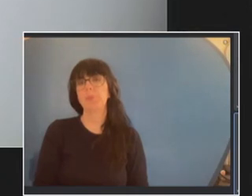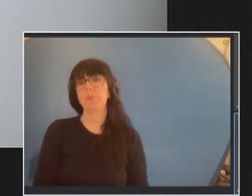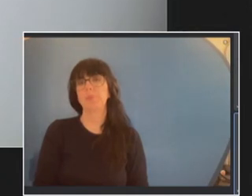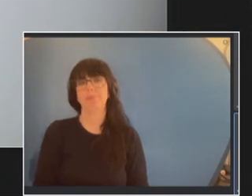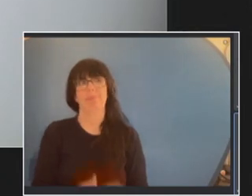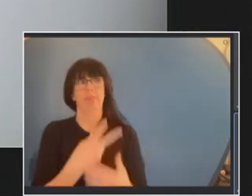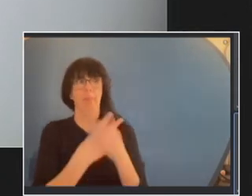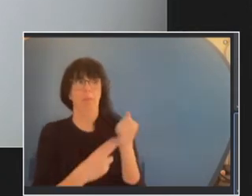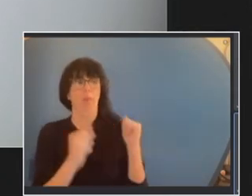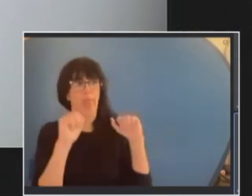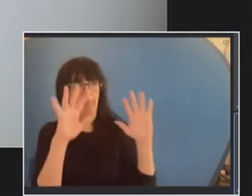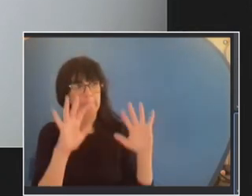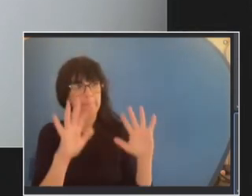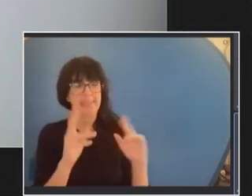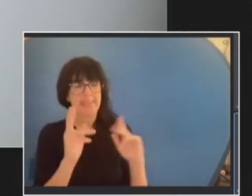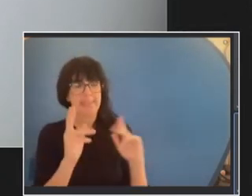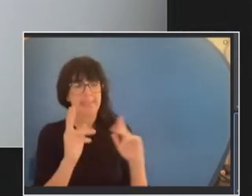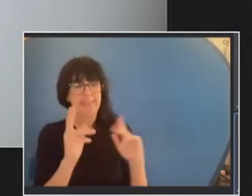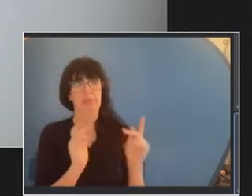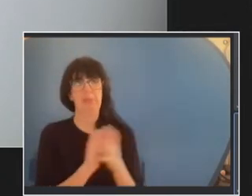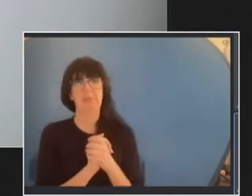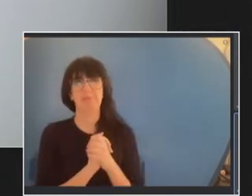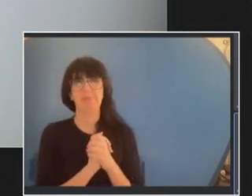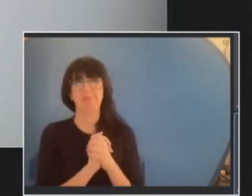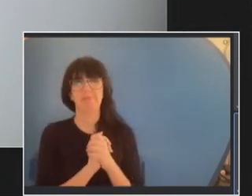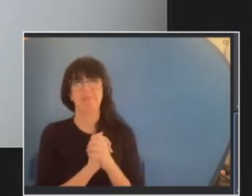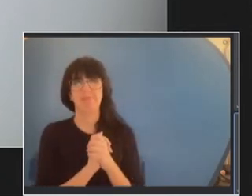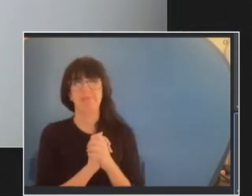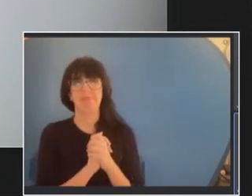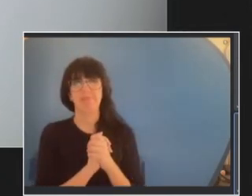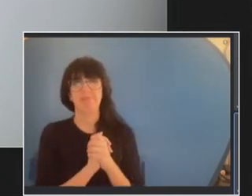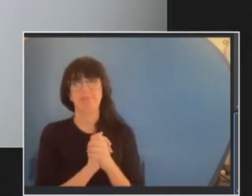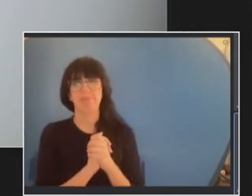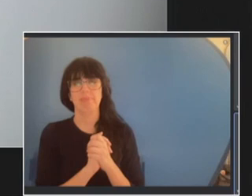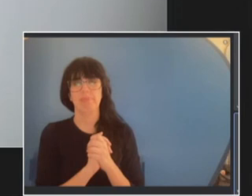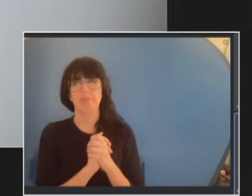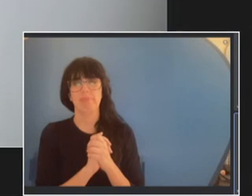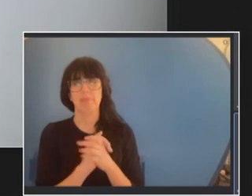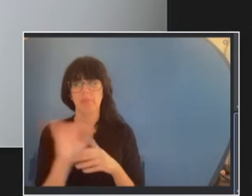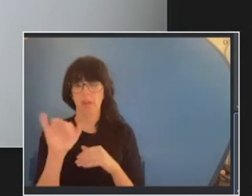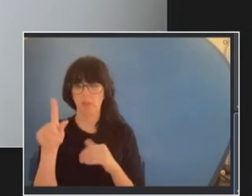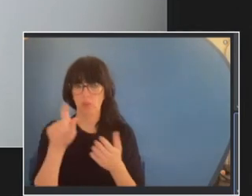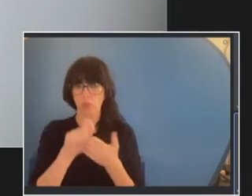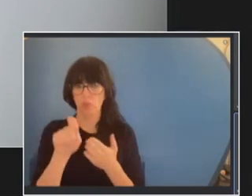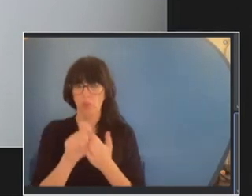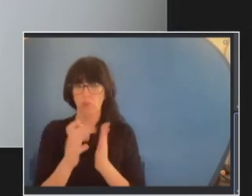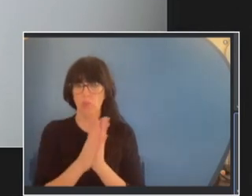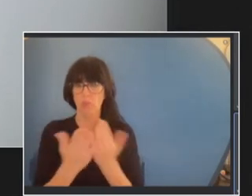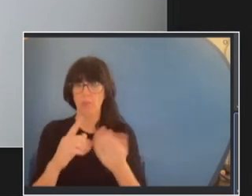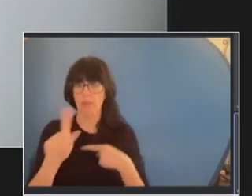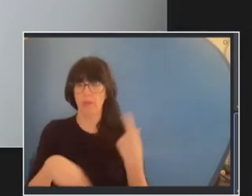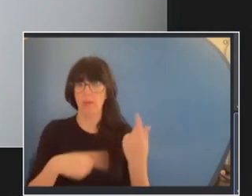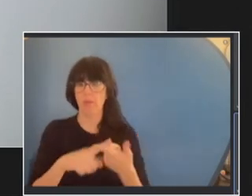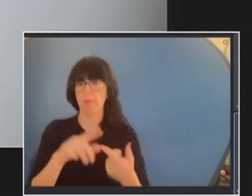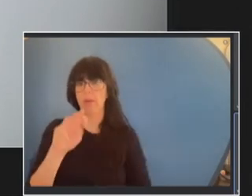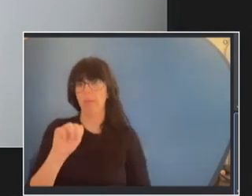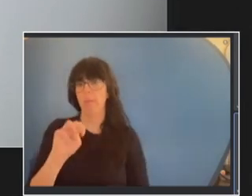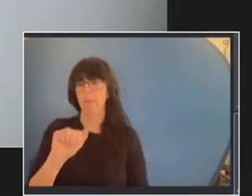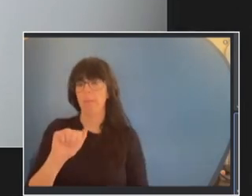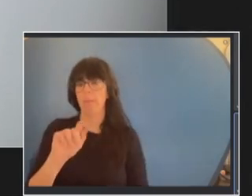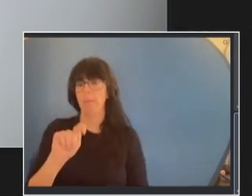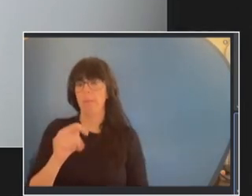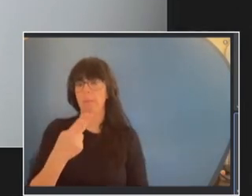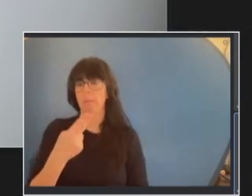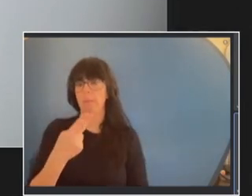amazing, amazing people. So that's great. And you also wrote a book about Matthew Henson. And I'm going to